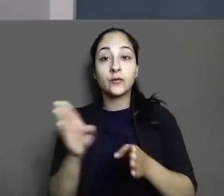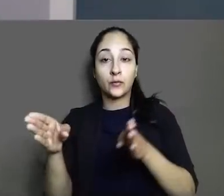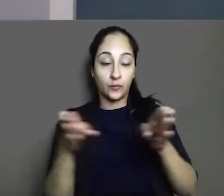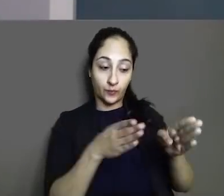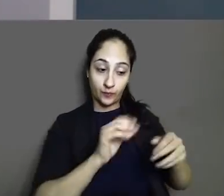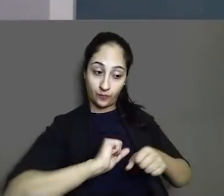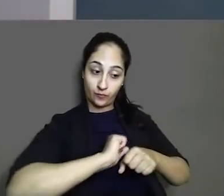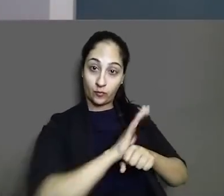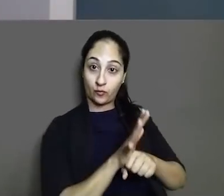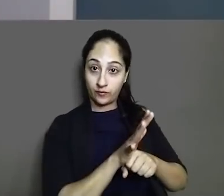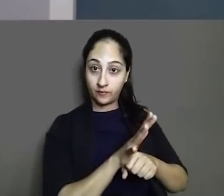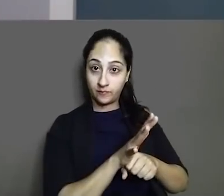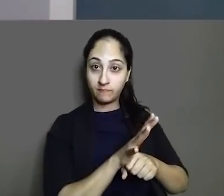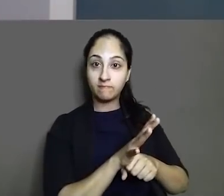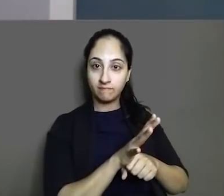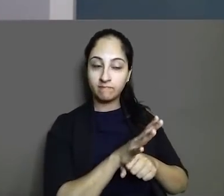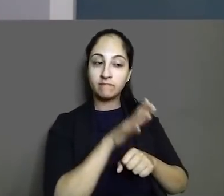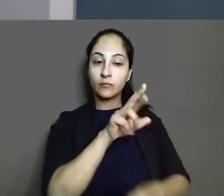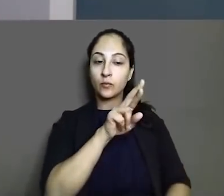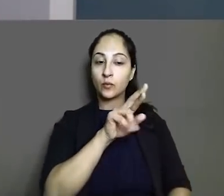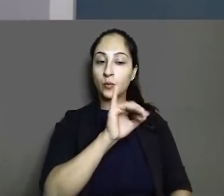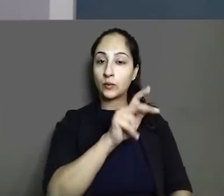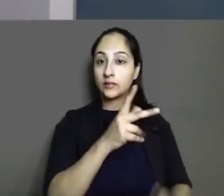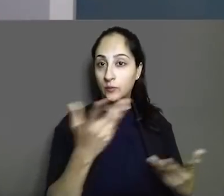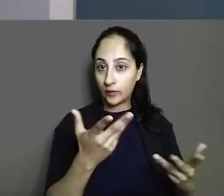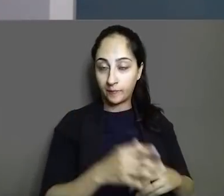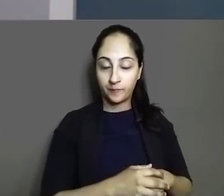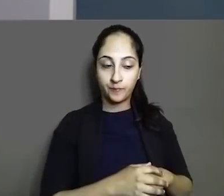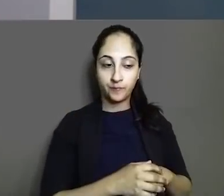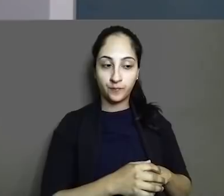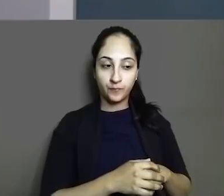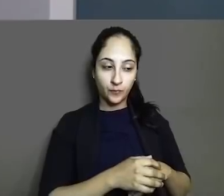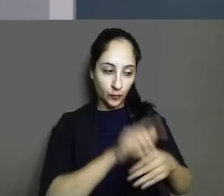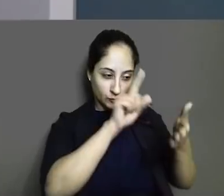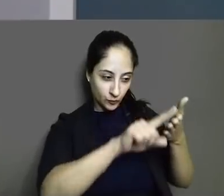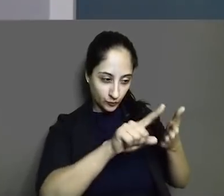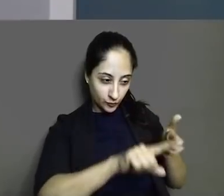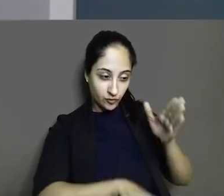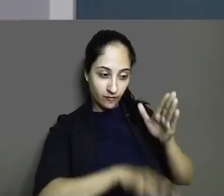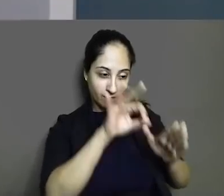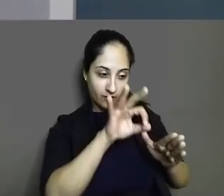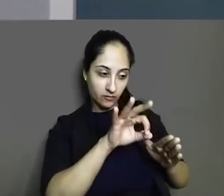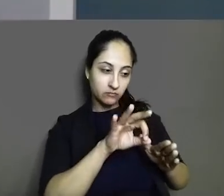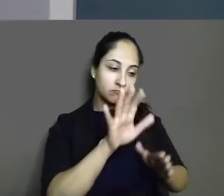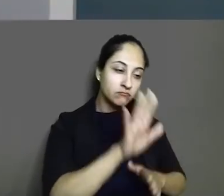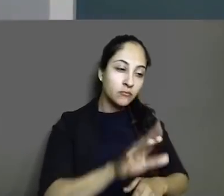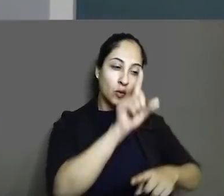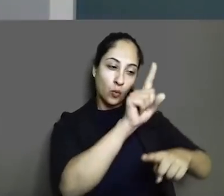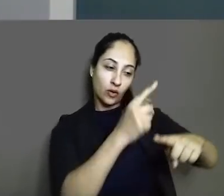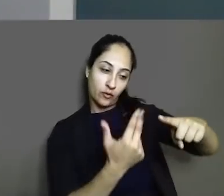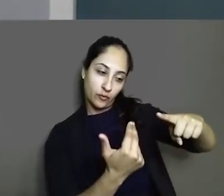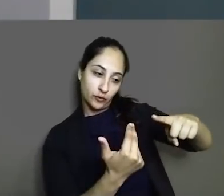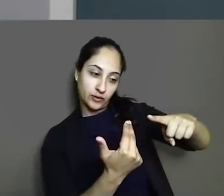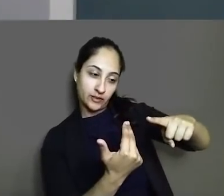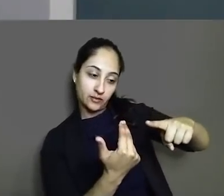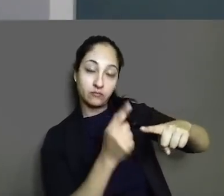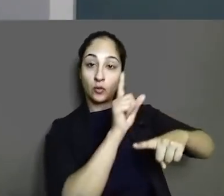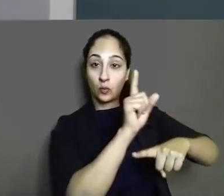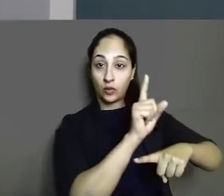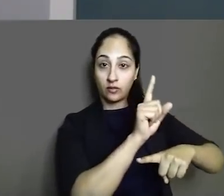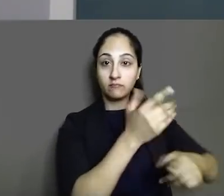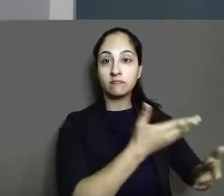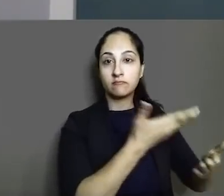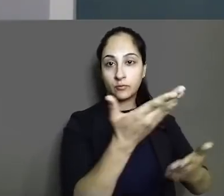in 13 will end up in the hospital and 3 in 100 will die. And we're also seeing evidence of